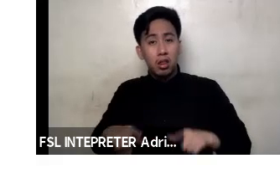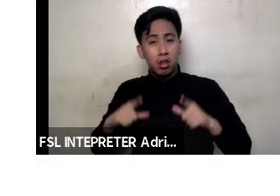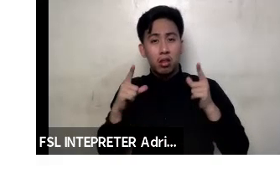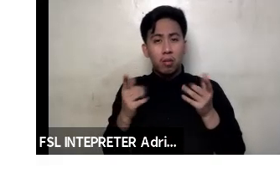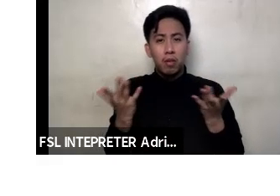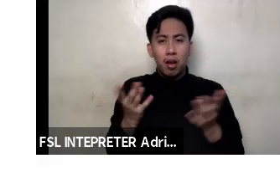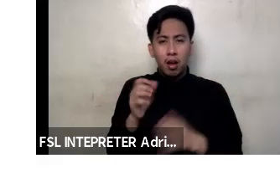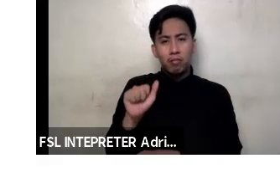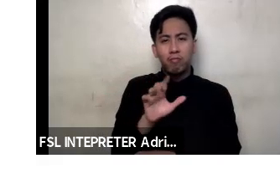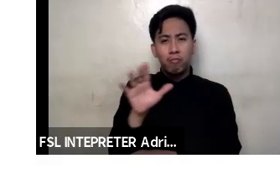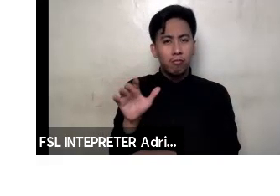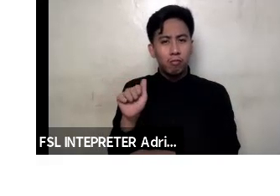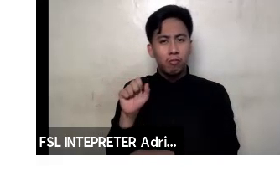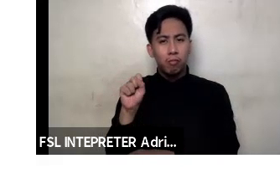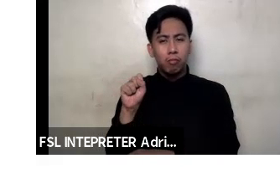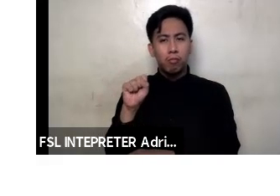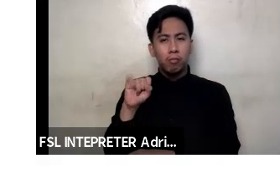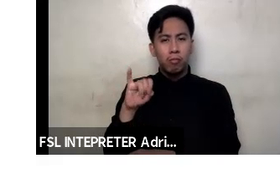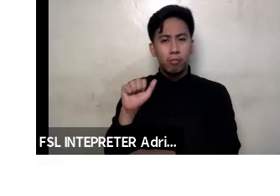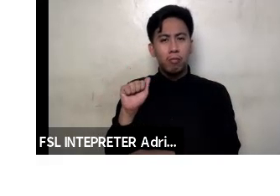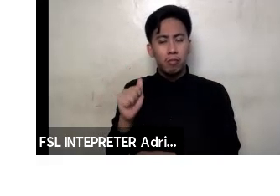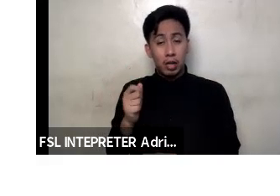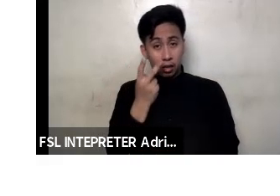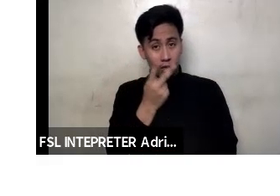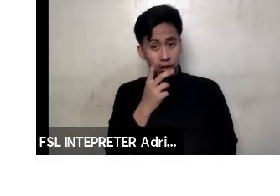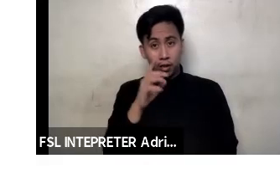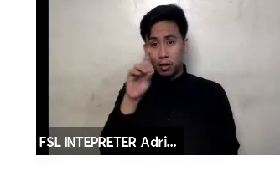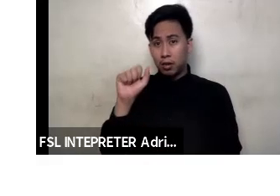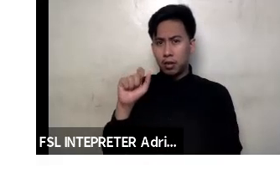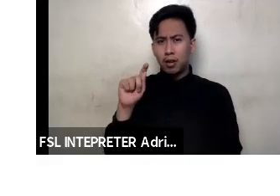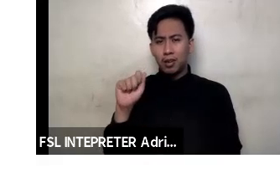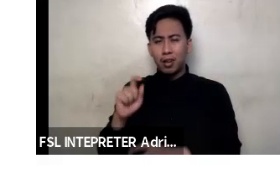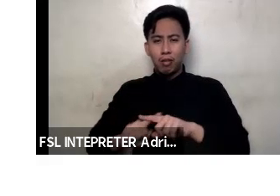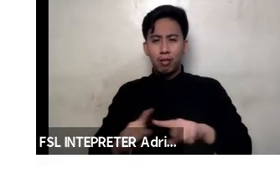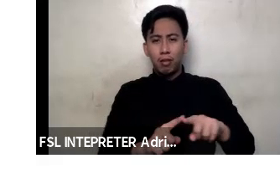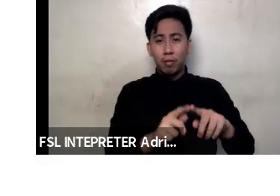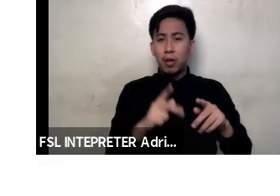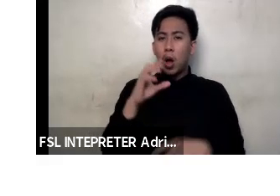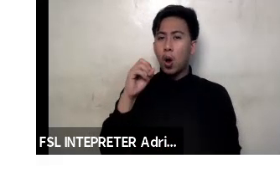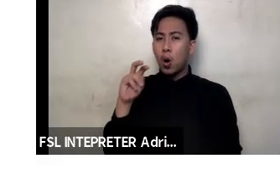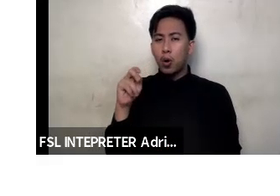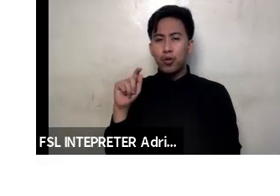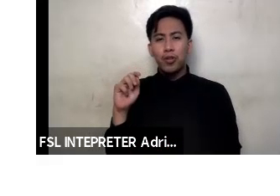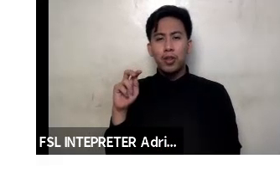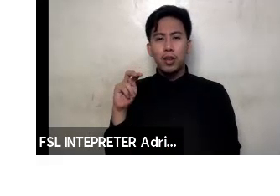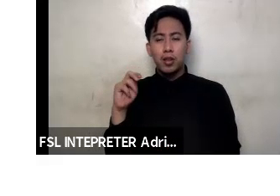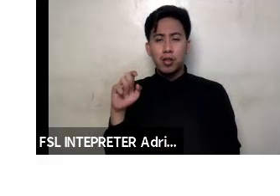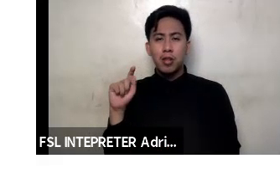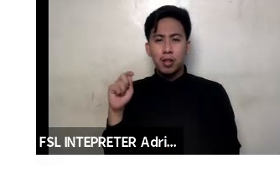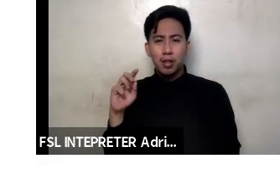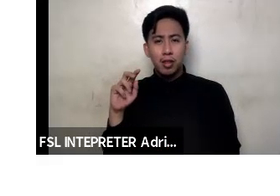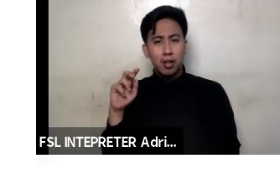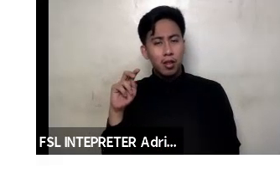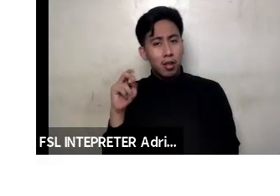see here the different data from the different continents in the world. But those in red bars are people who